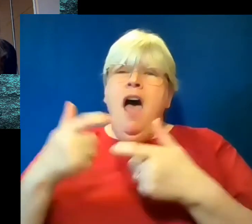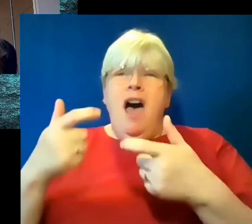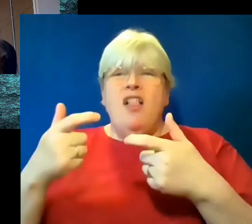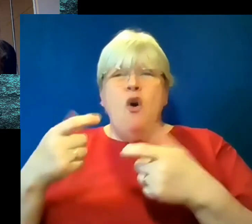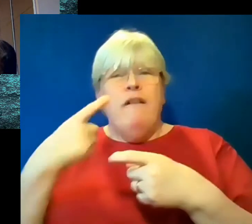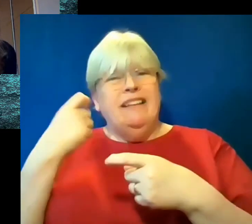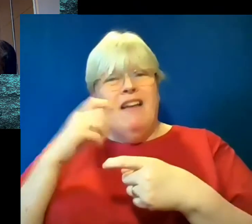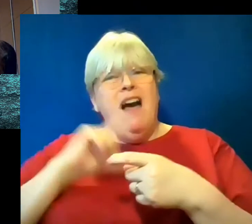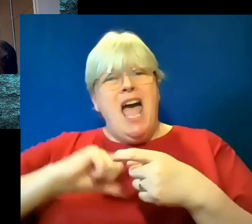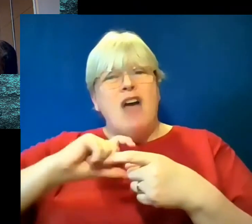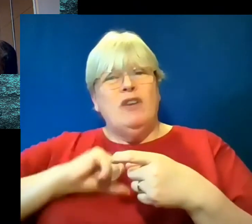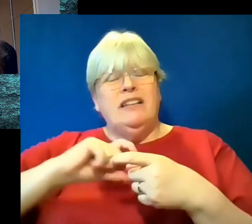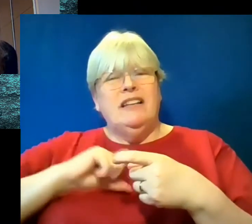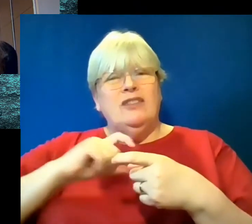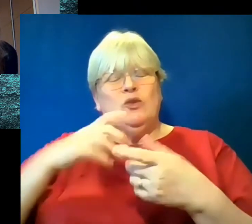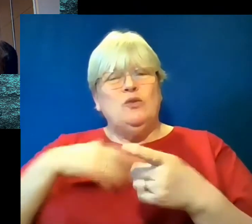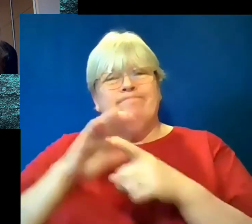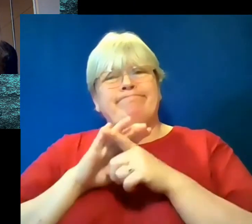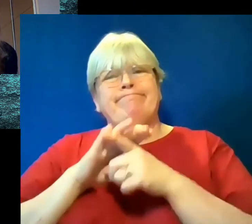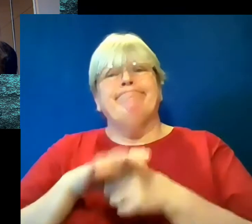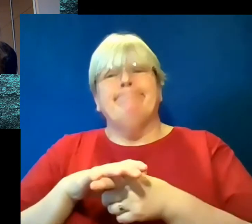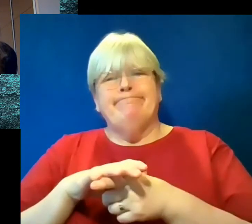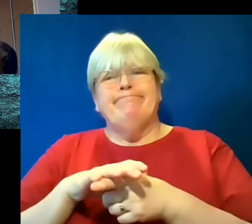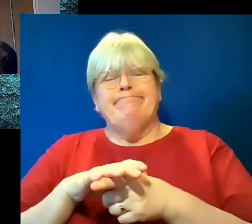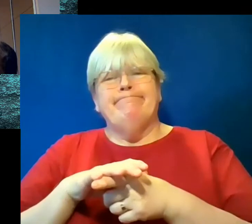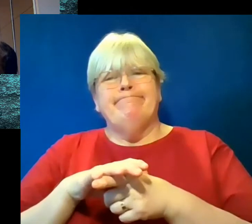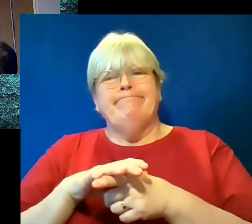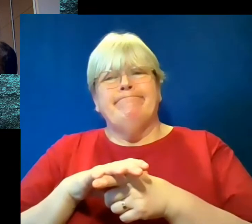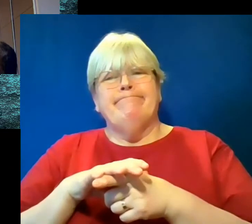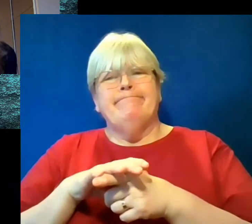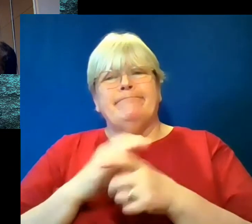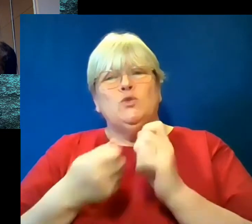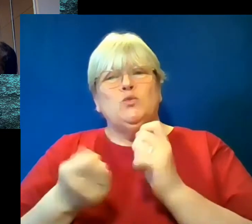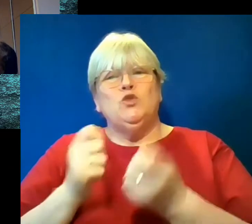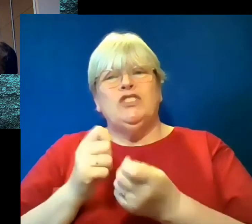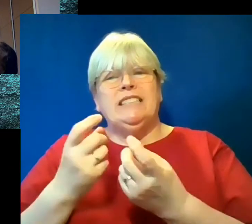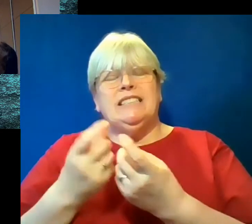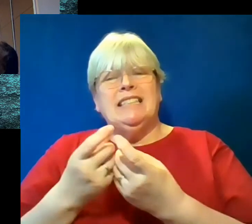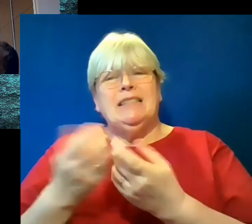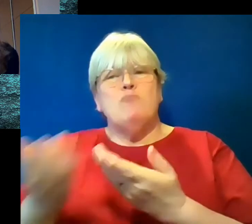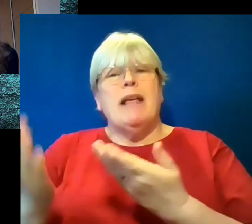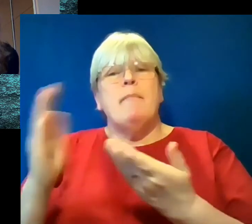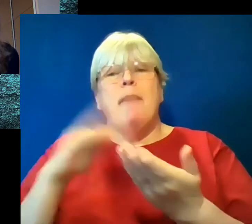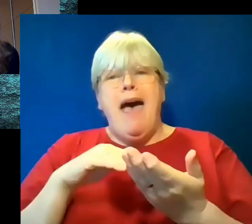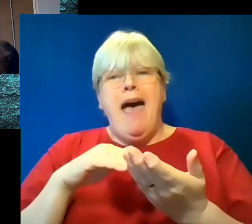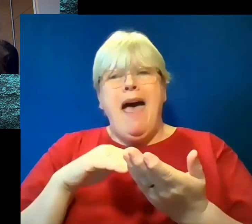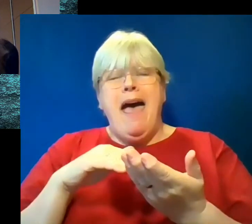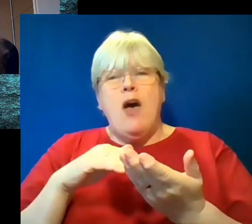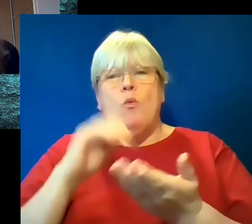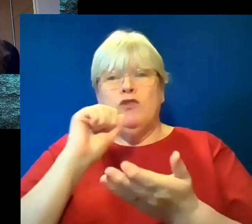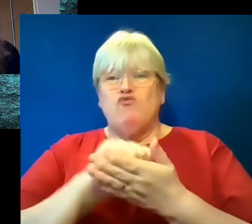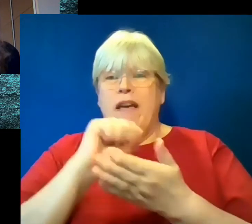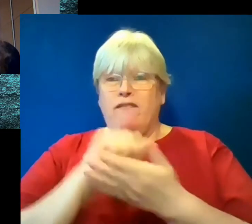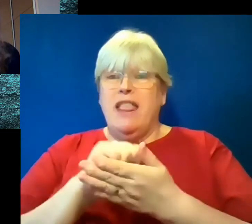characters to overcome in order to, I suppose, bring back what is rightfully